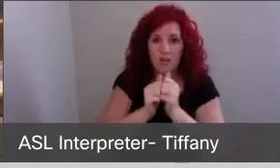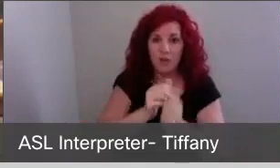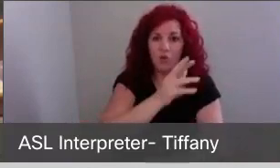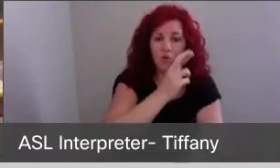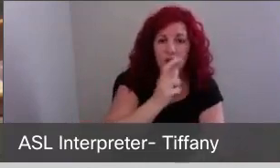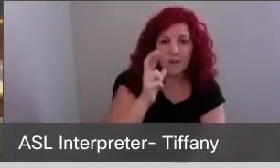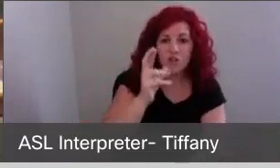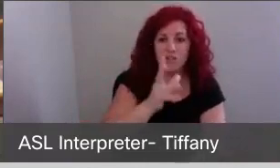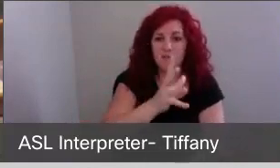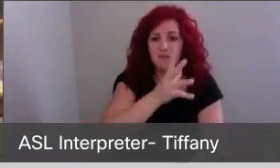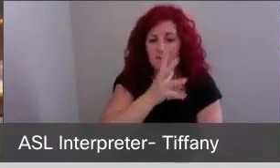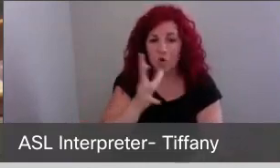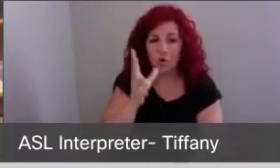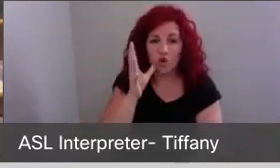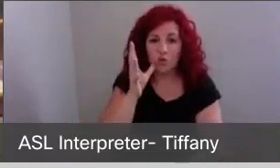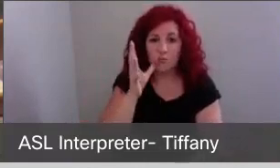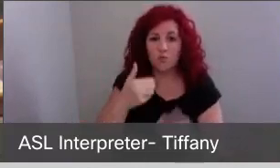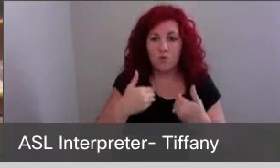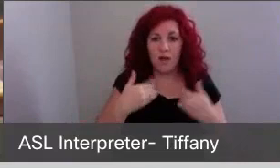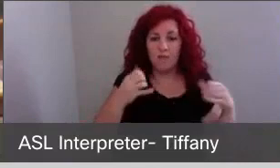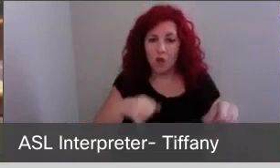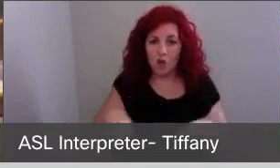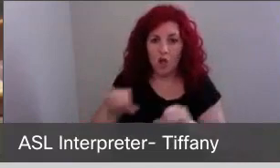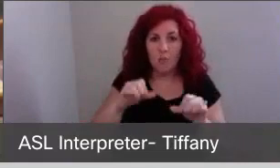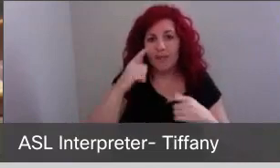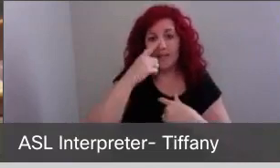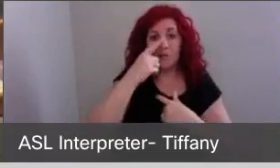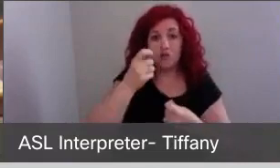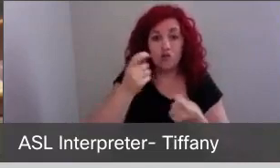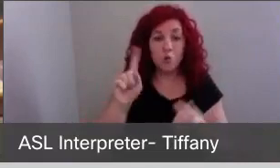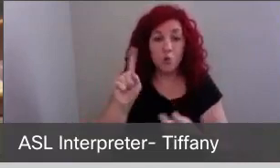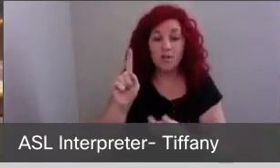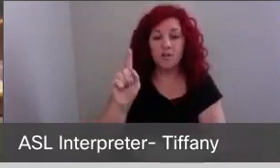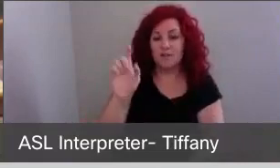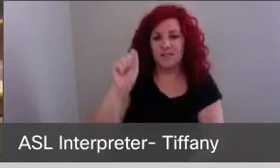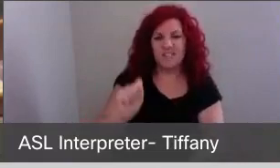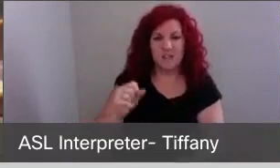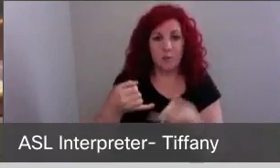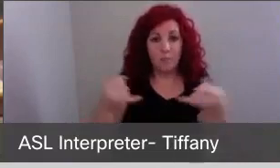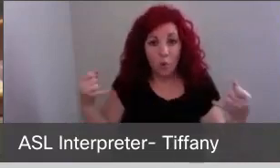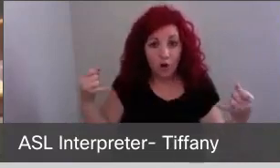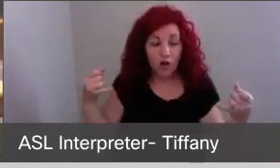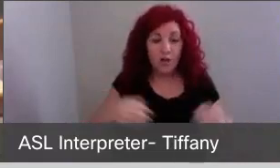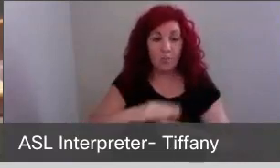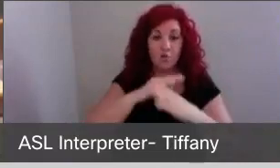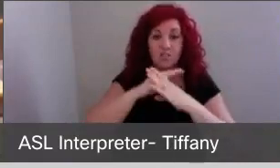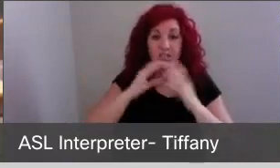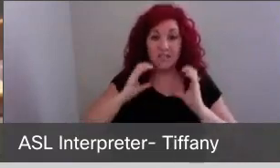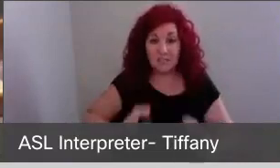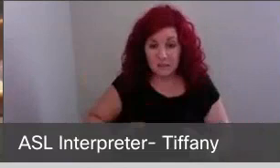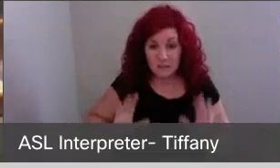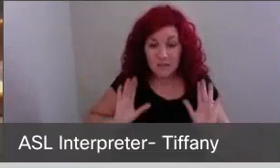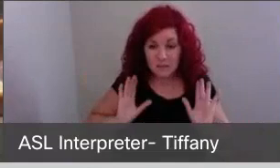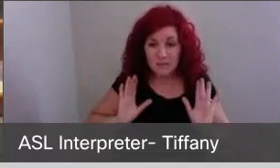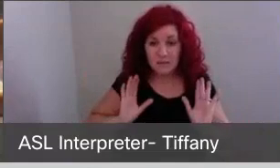farms. We have a common interest in our southern border, protecting our citizens as they are, and